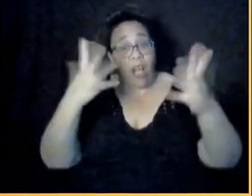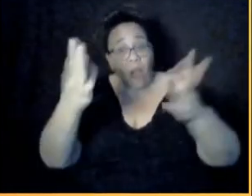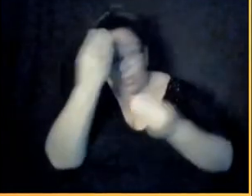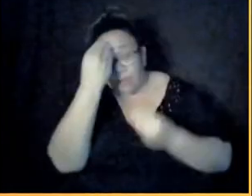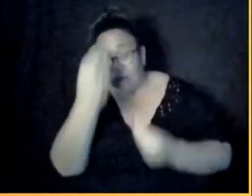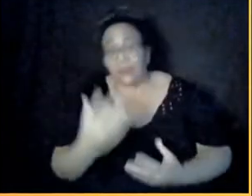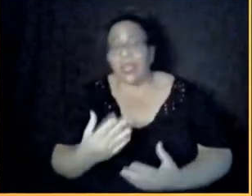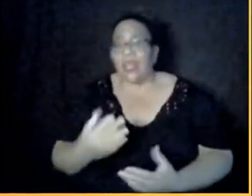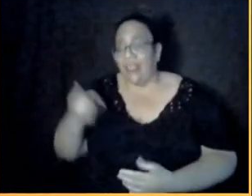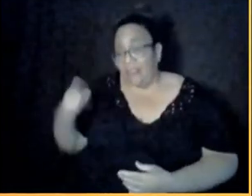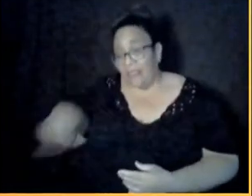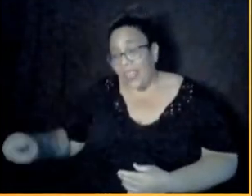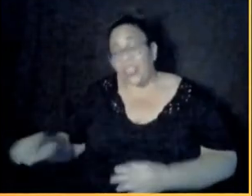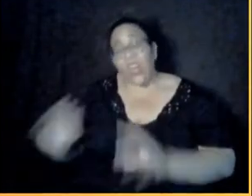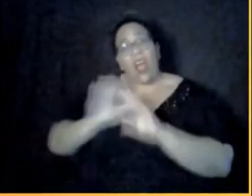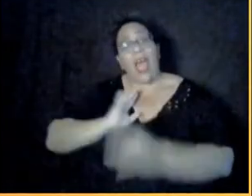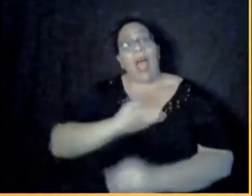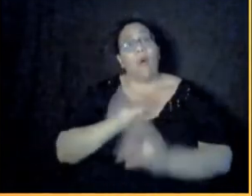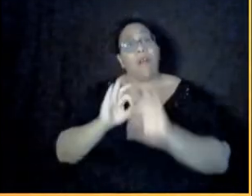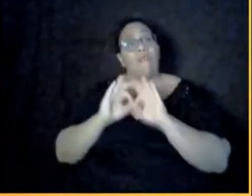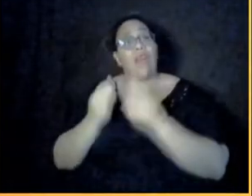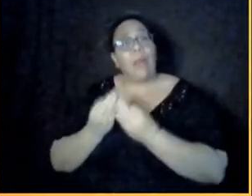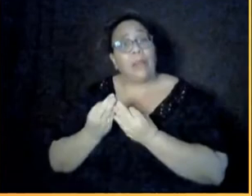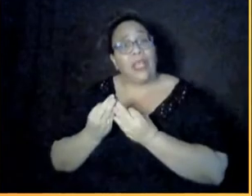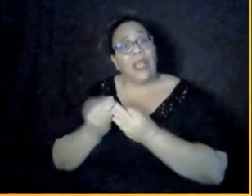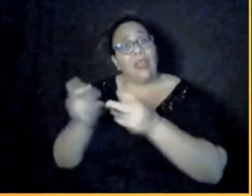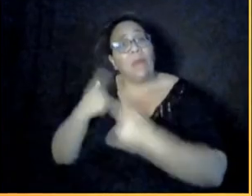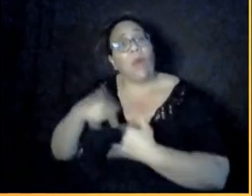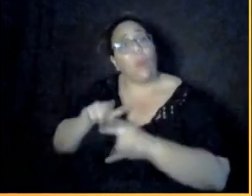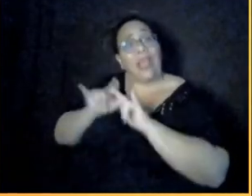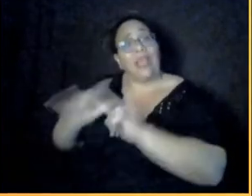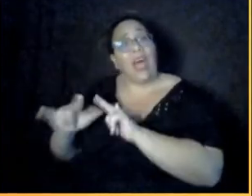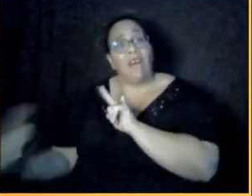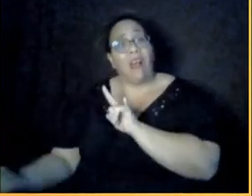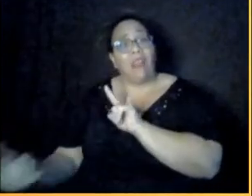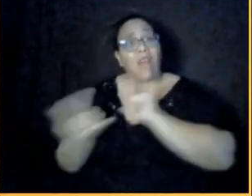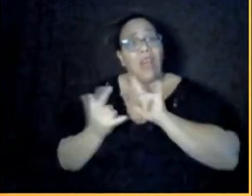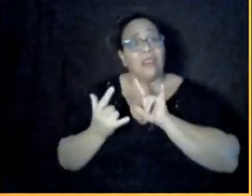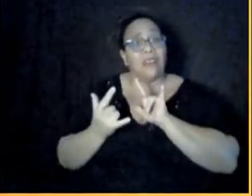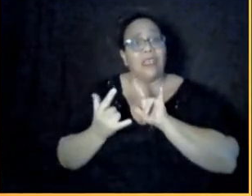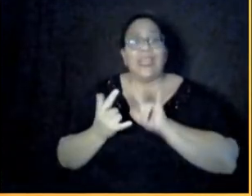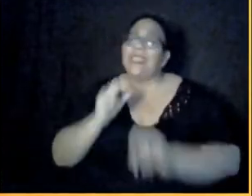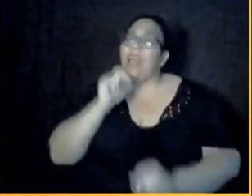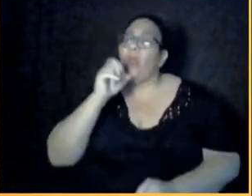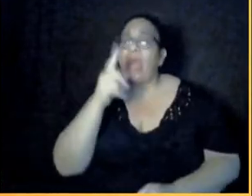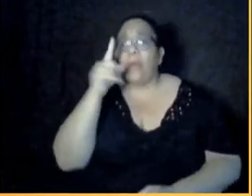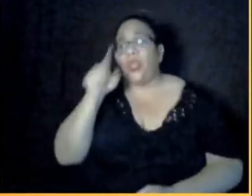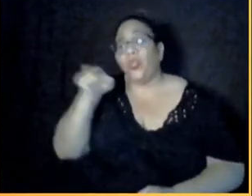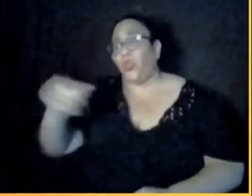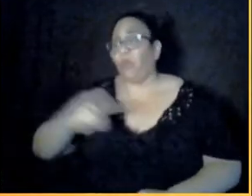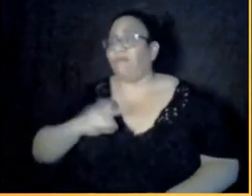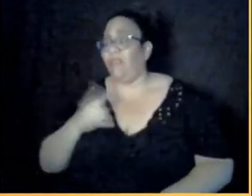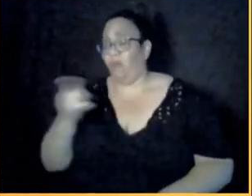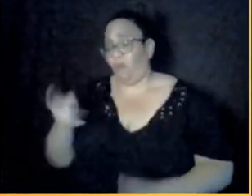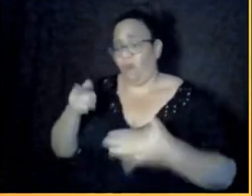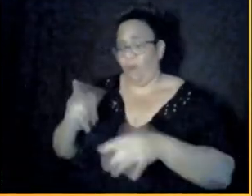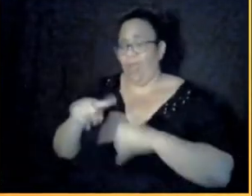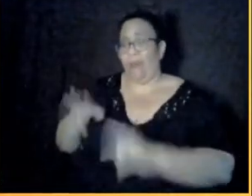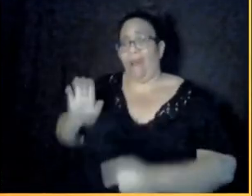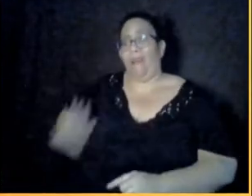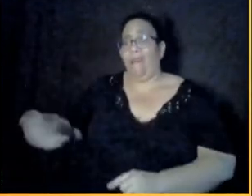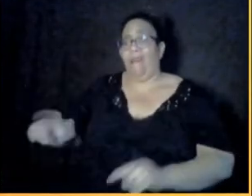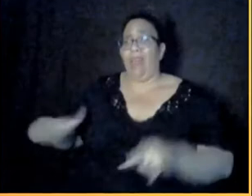these are our loved ones. Like, you know, you have loved ones out there. Like, it's not okay because you feel some type of way. And I'm going to